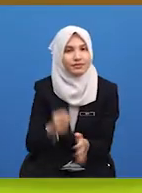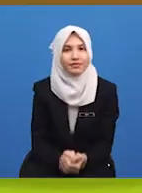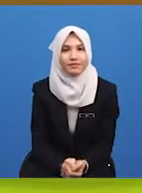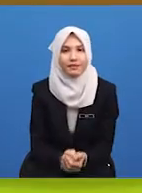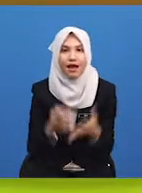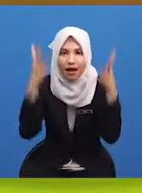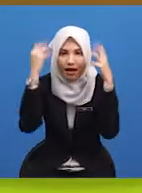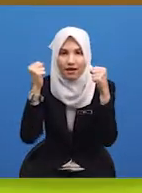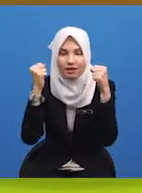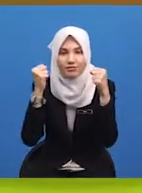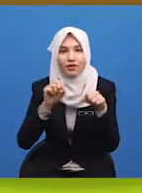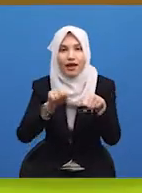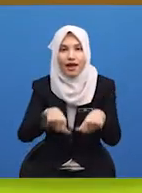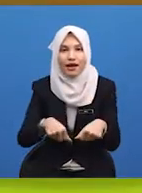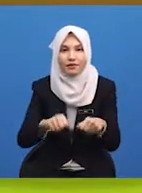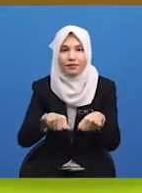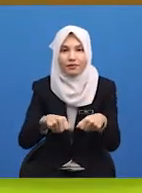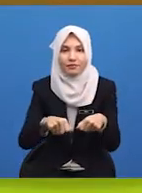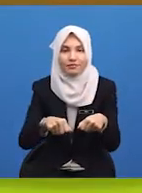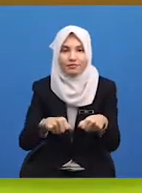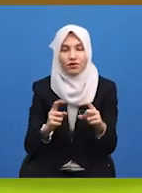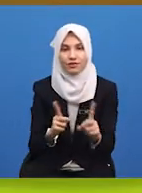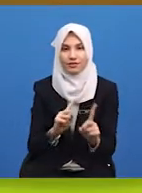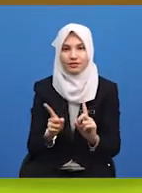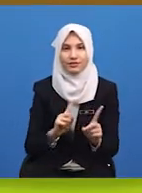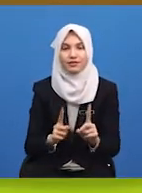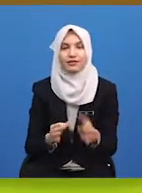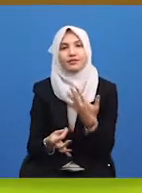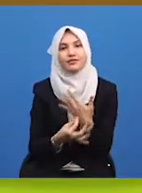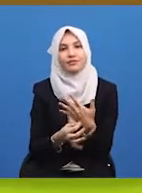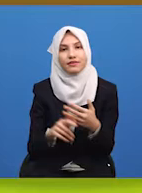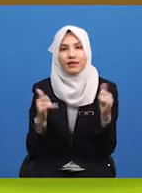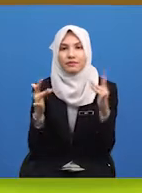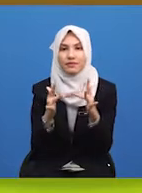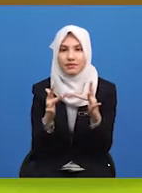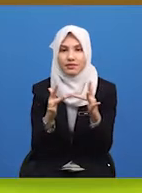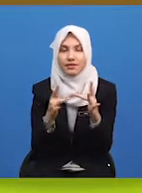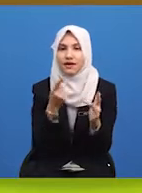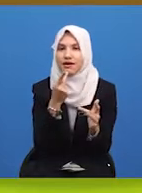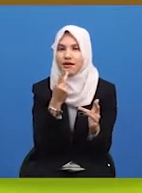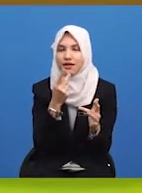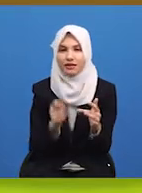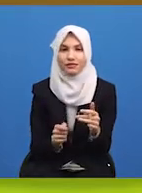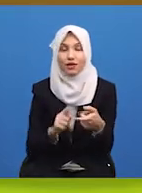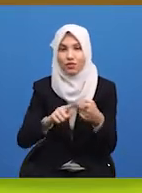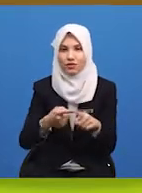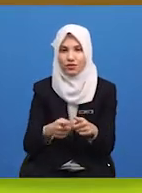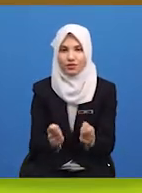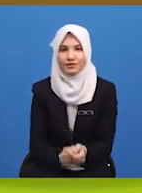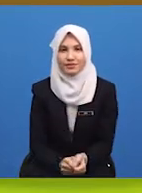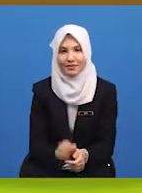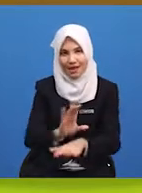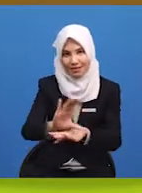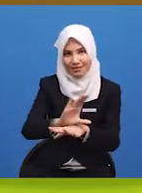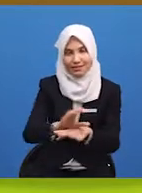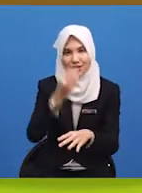I hope you're able to discuss safety and privacy online matter with your friend, using